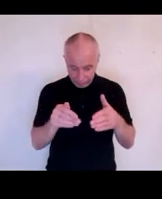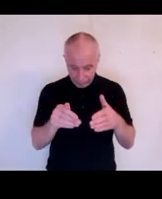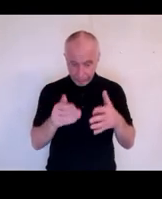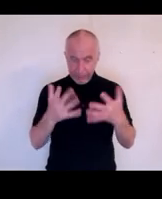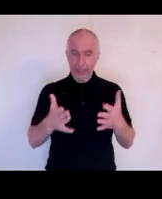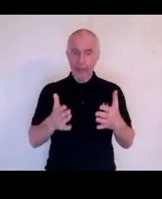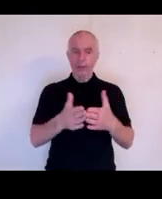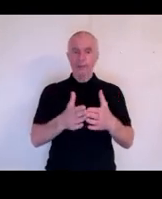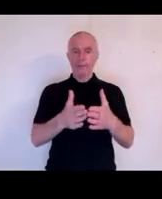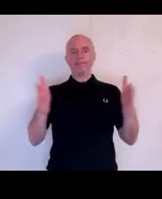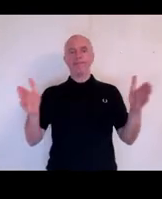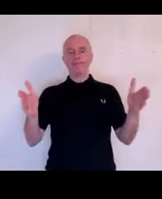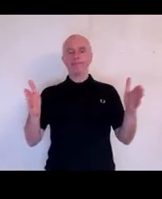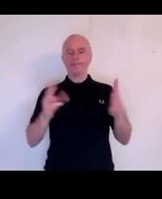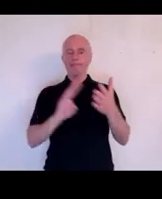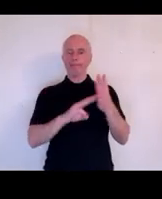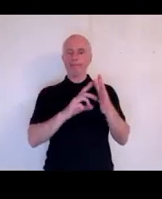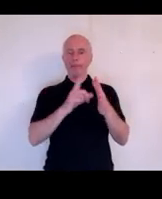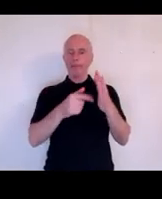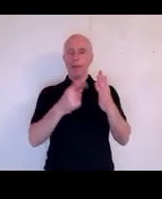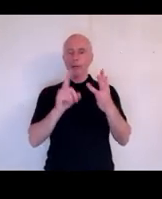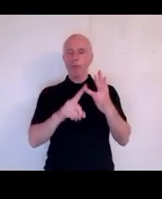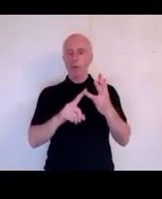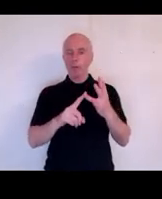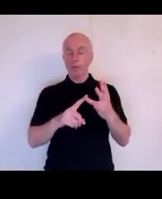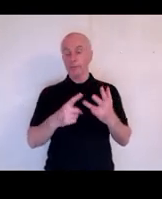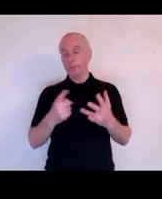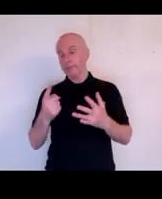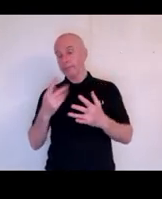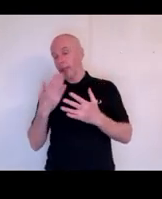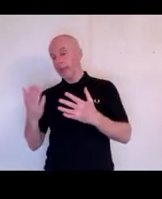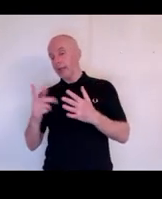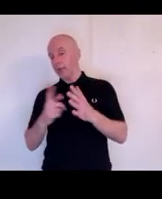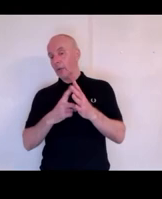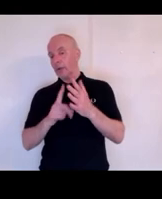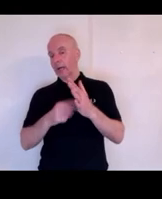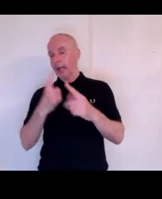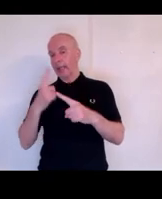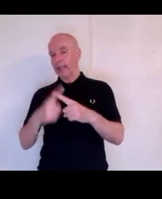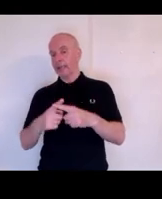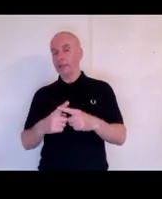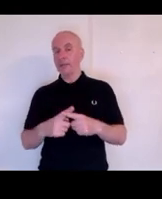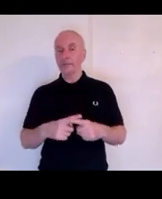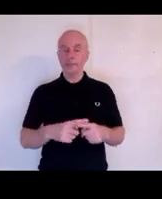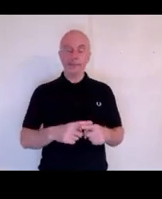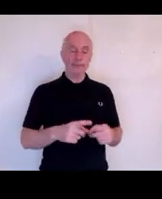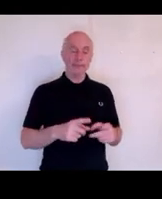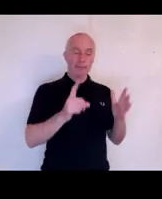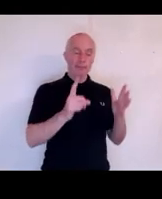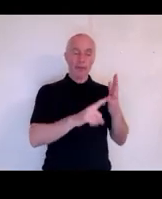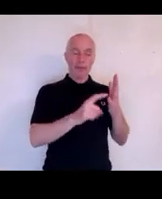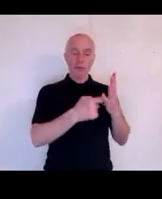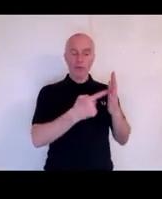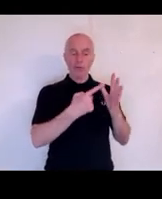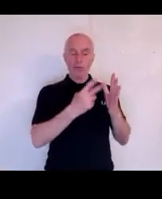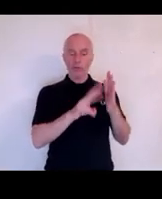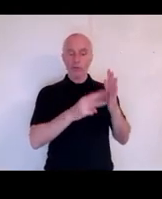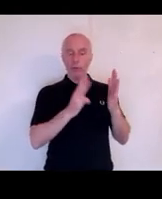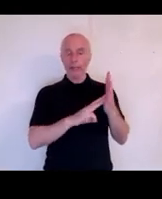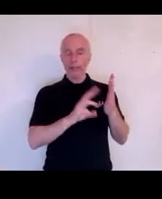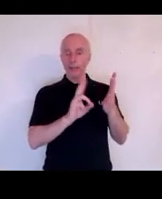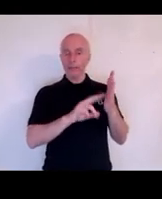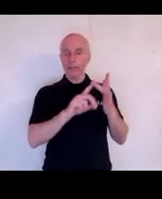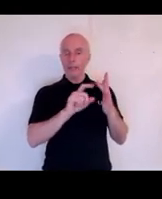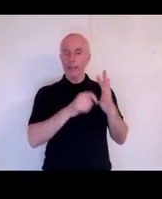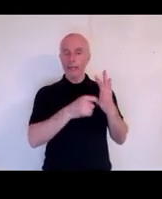macroscopic. And thank you, Alex, for asking this. But aside from uranium nitride, are your group looking at